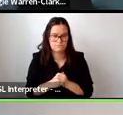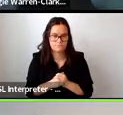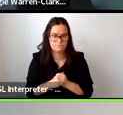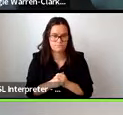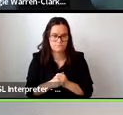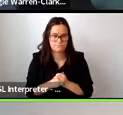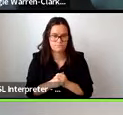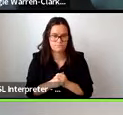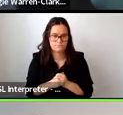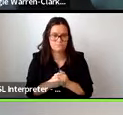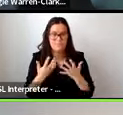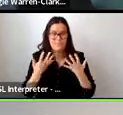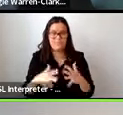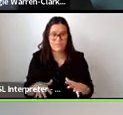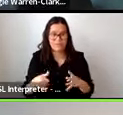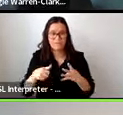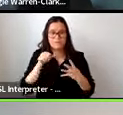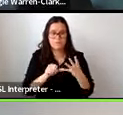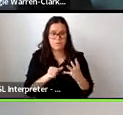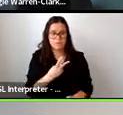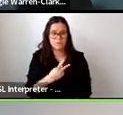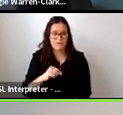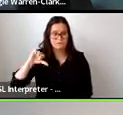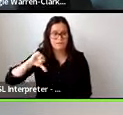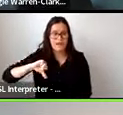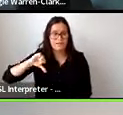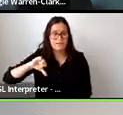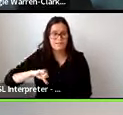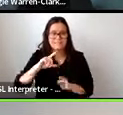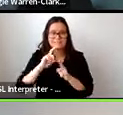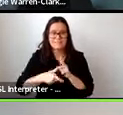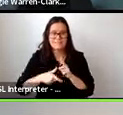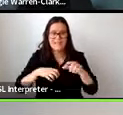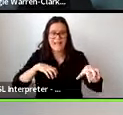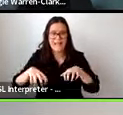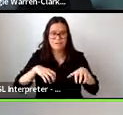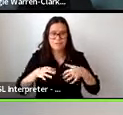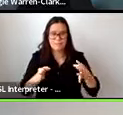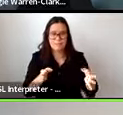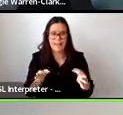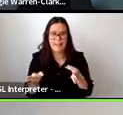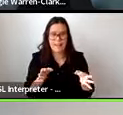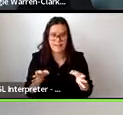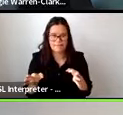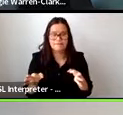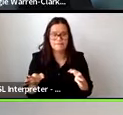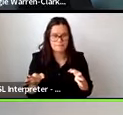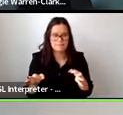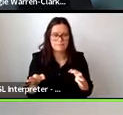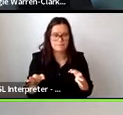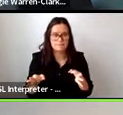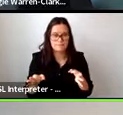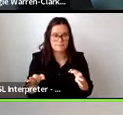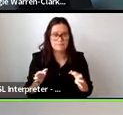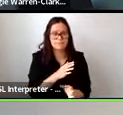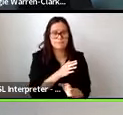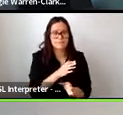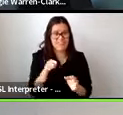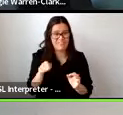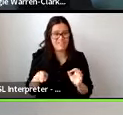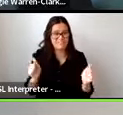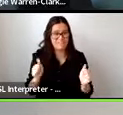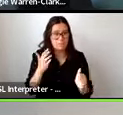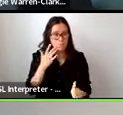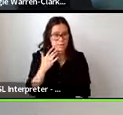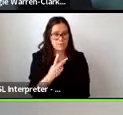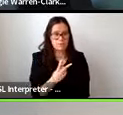in 2019, the Disability Action Plan, which took us through to 2023, again